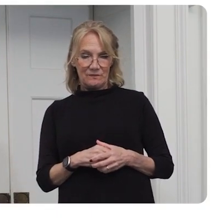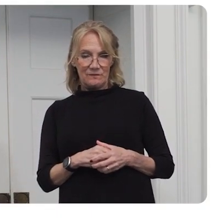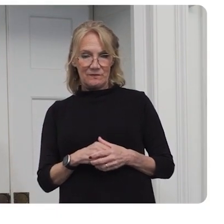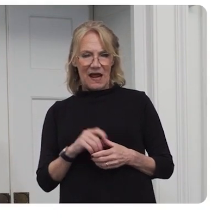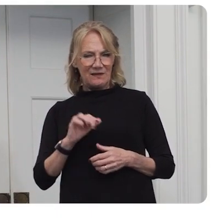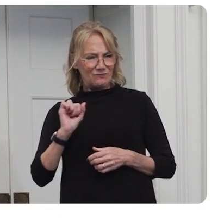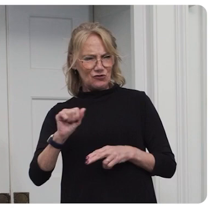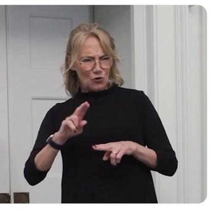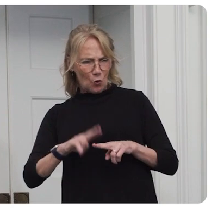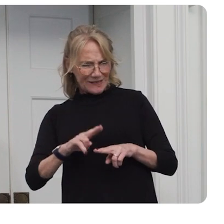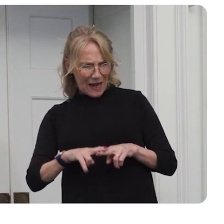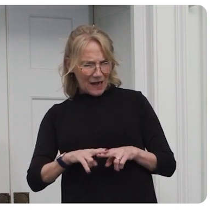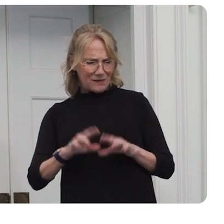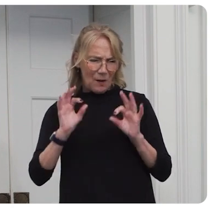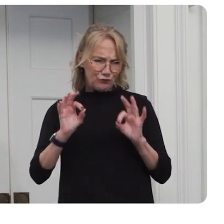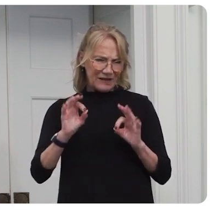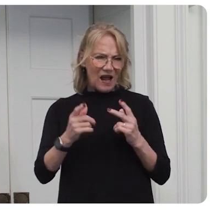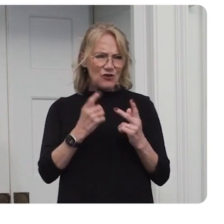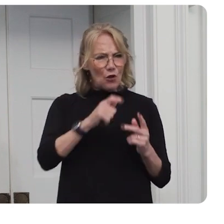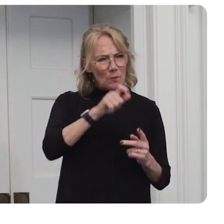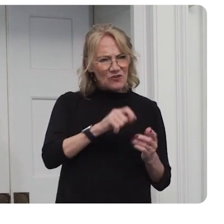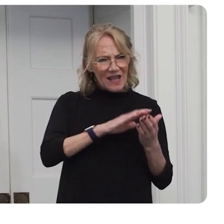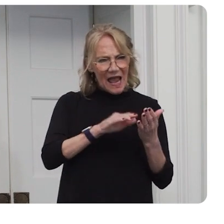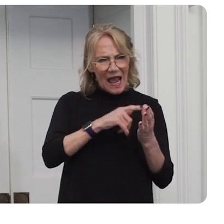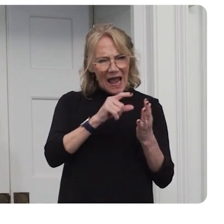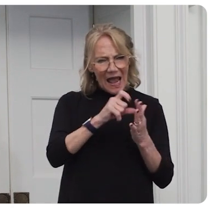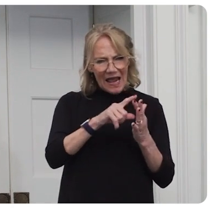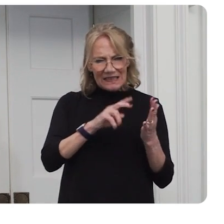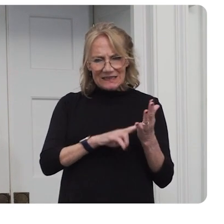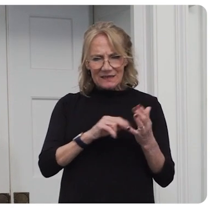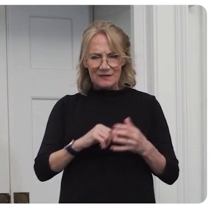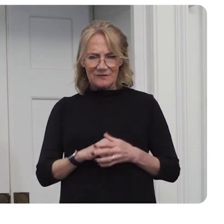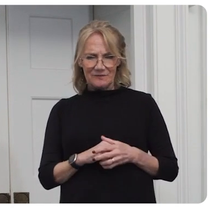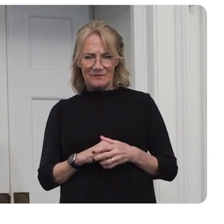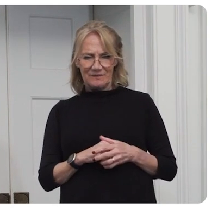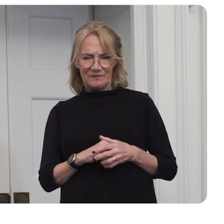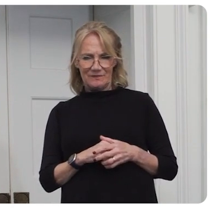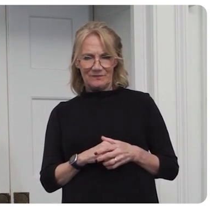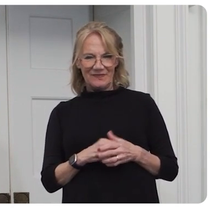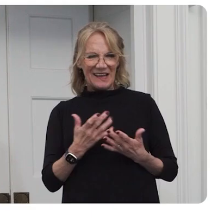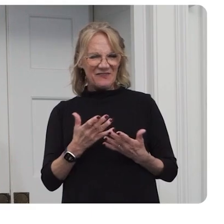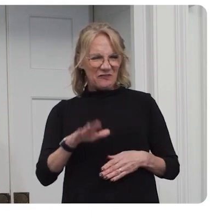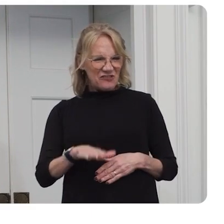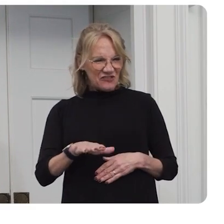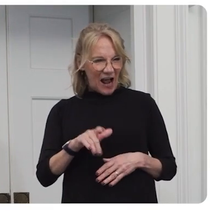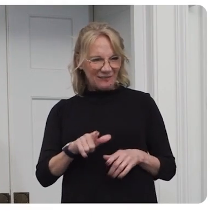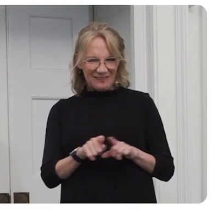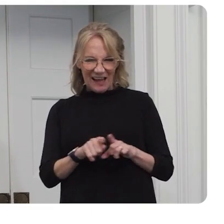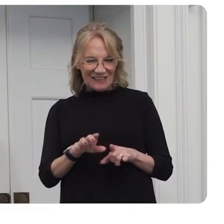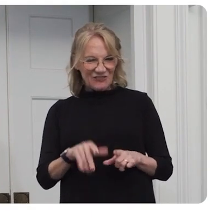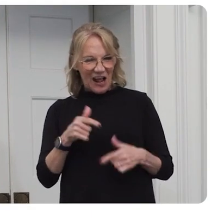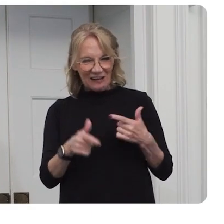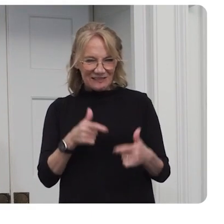And your dad's is amazing, isn't he? He's very childlike. Yeah. And he's like, I want to go on the bikes. And you think,